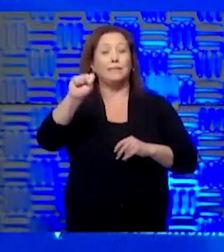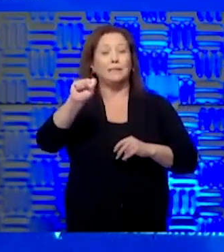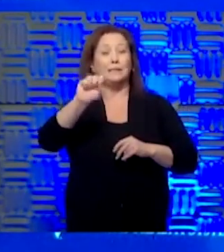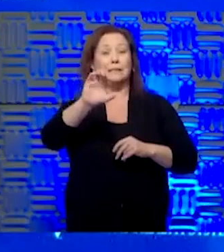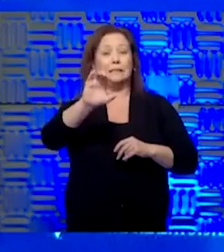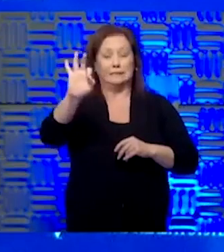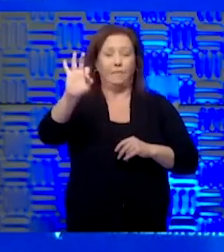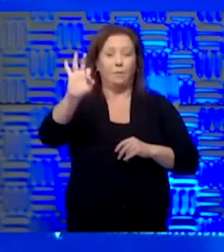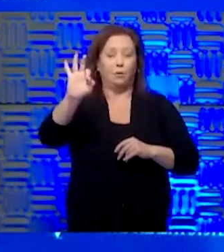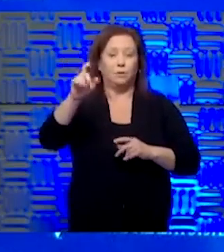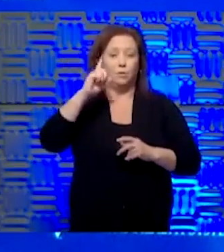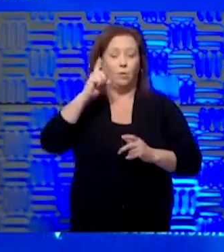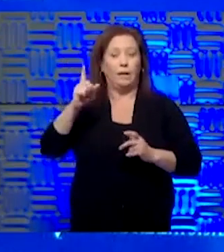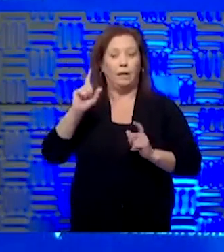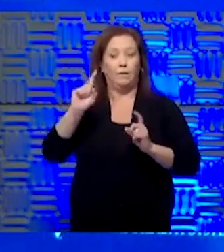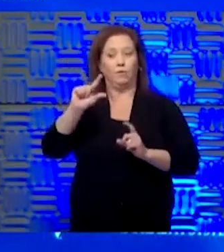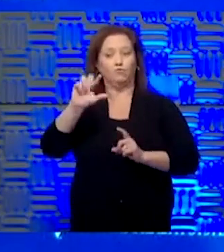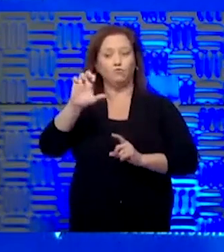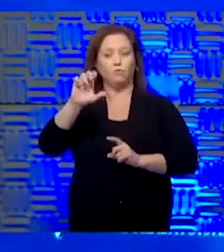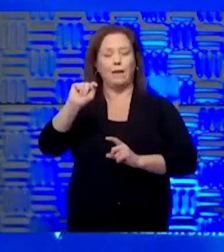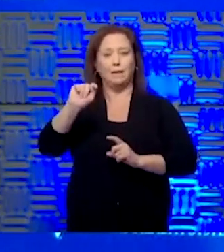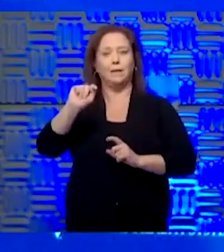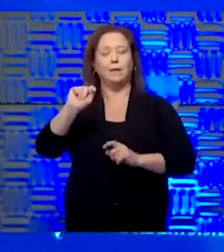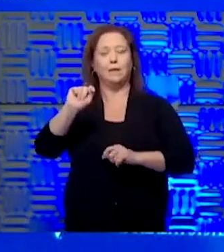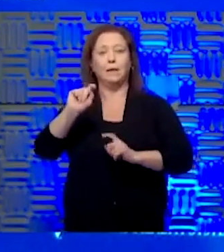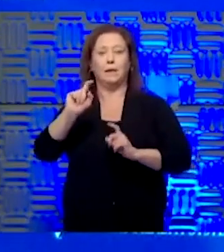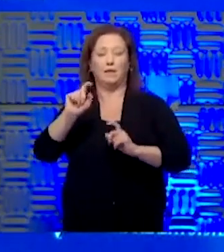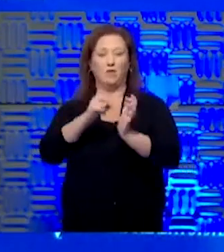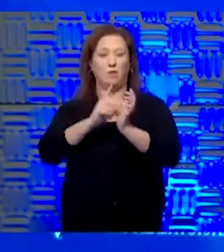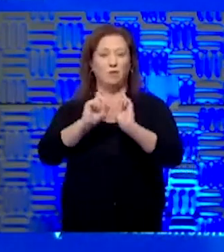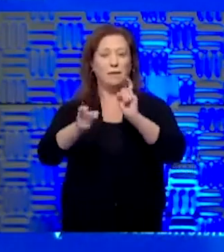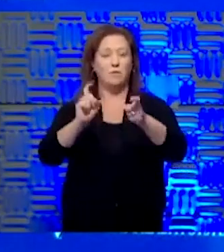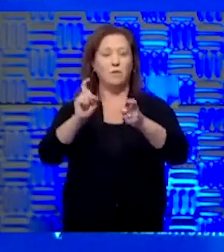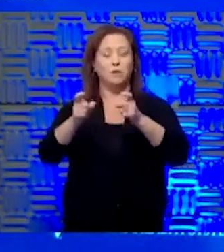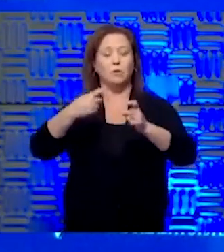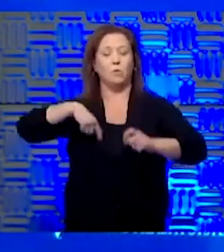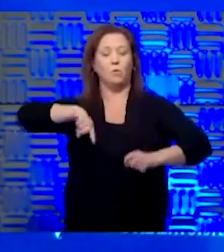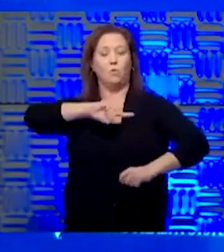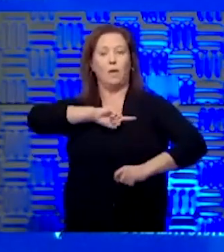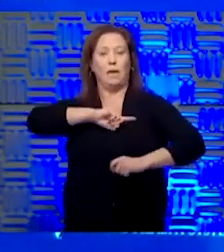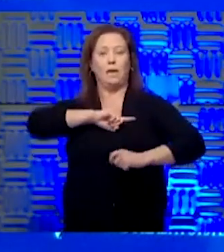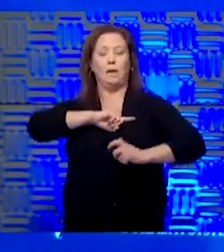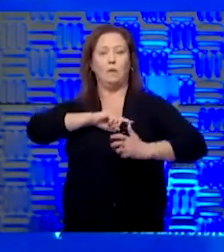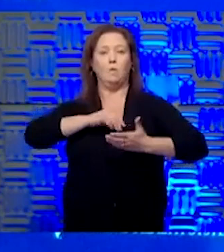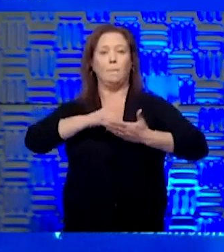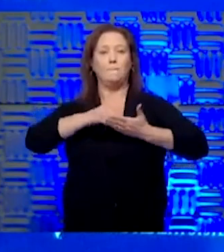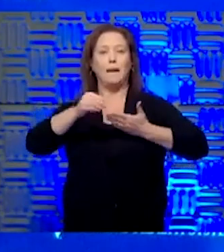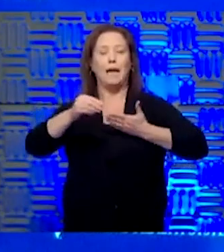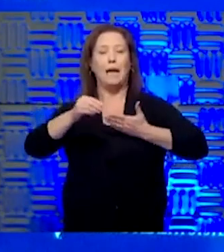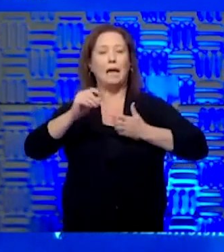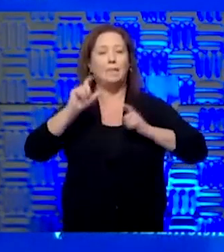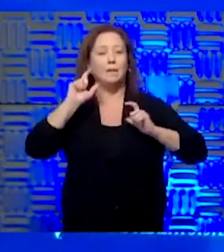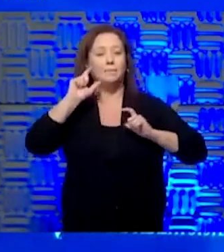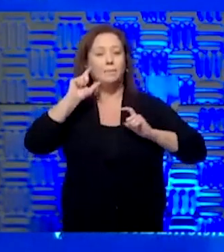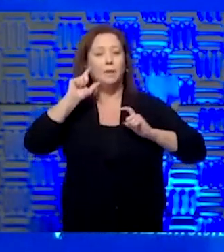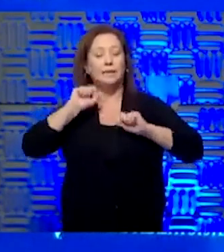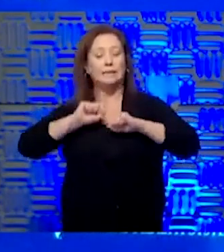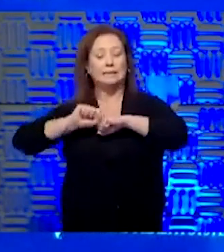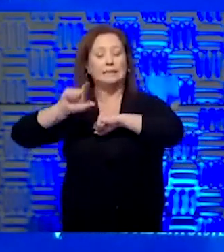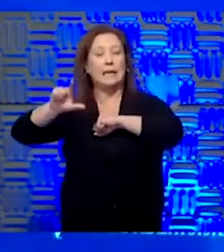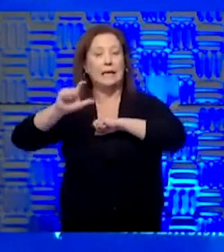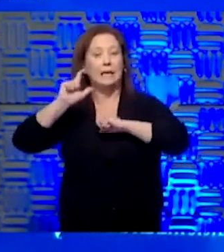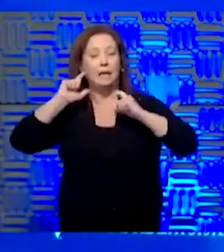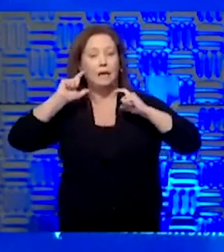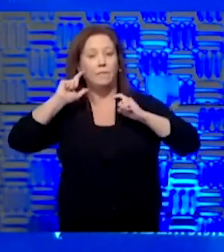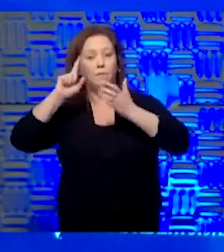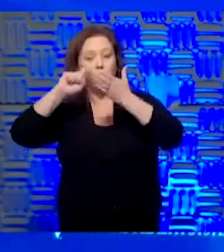Foundation, and then some of our physicians made donations, and we were able to buy a lot of spirometers and send to patients, and they've been checking